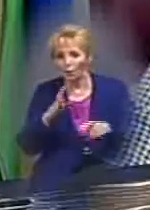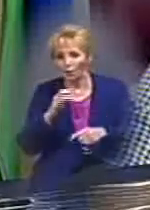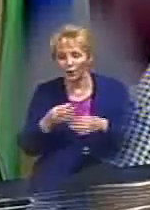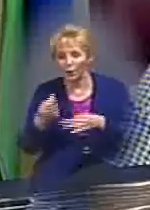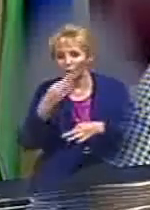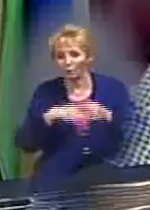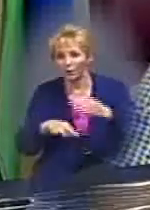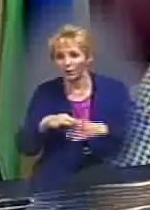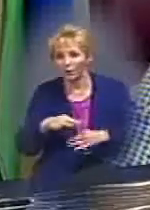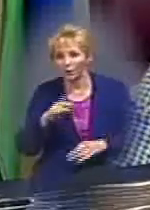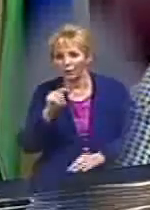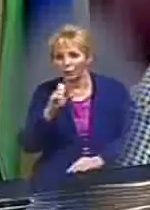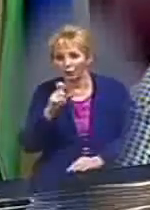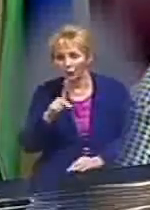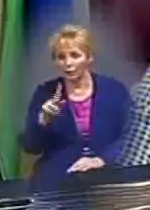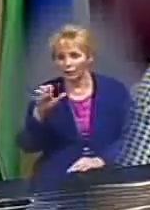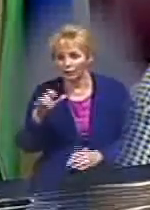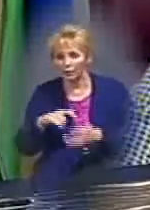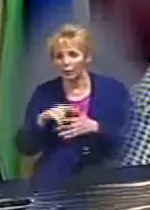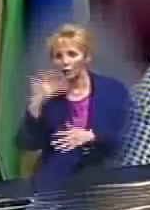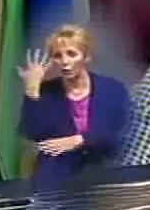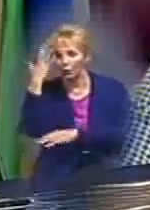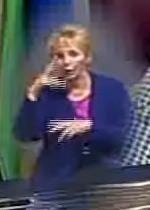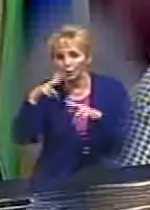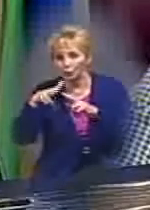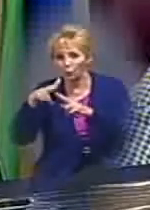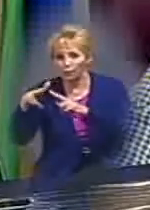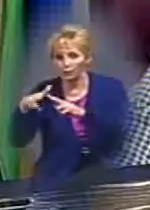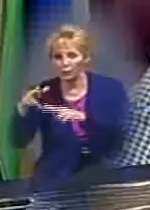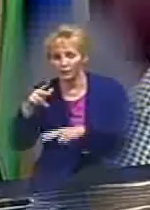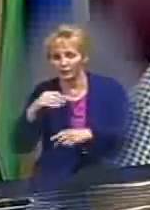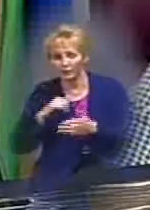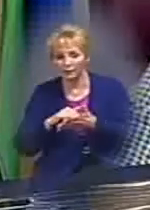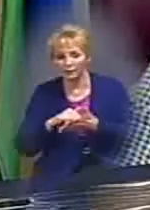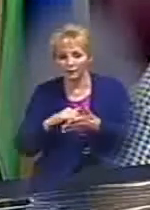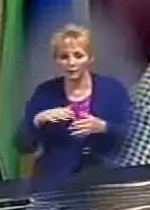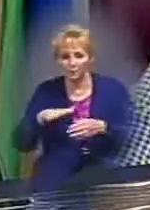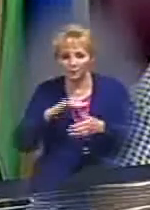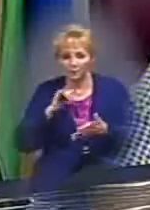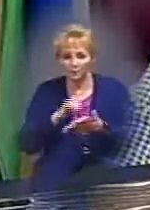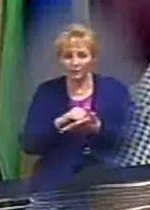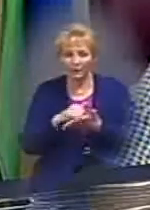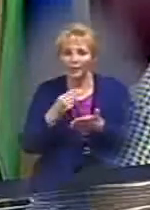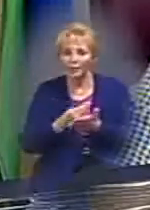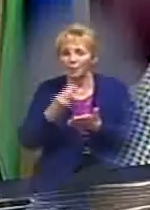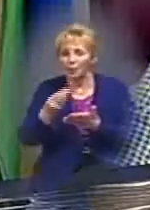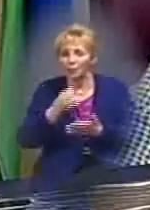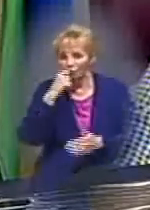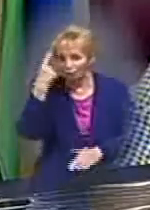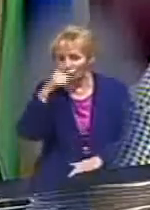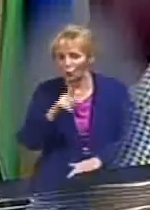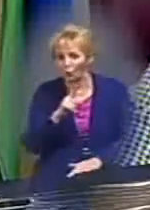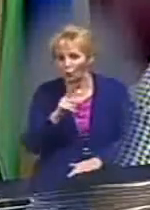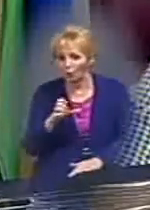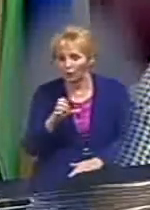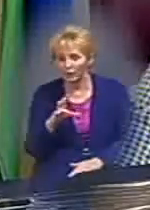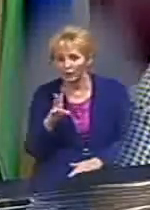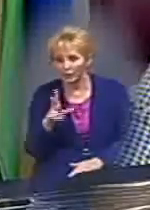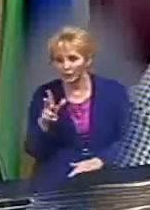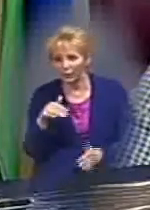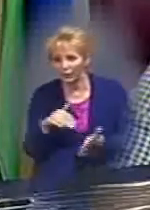truck 500, which is the tree trimming truck in the electric department, and that purchase is for